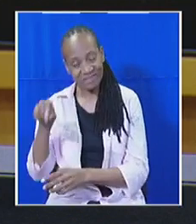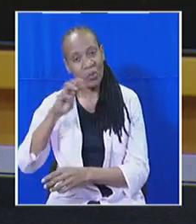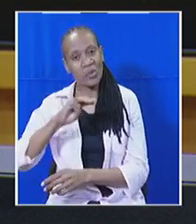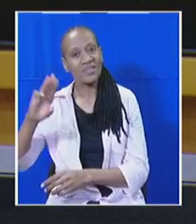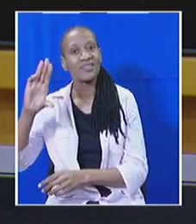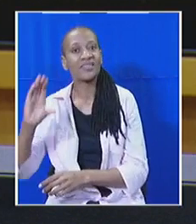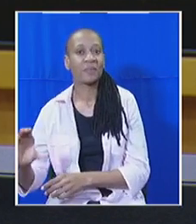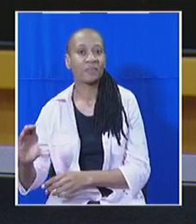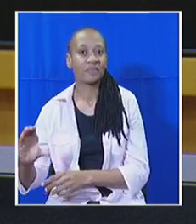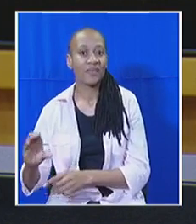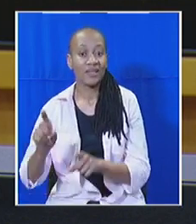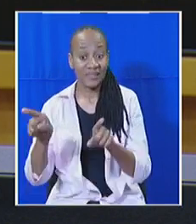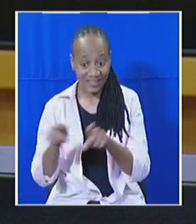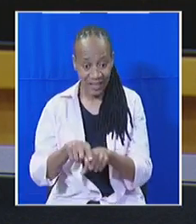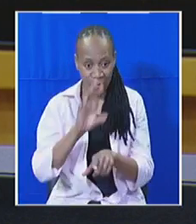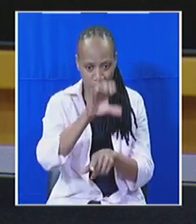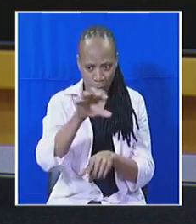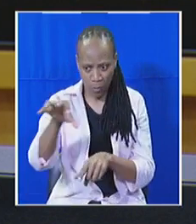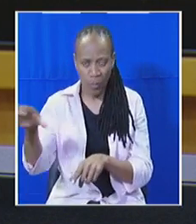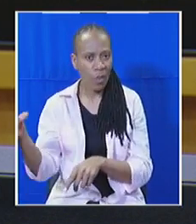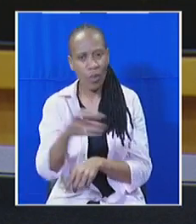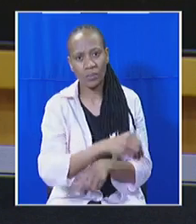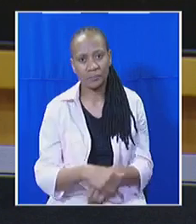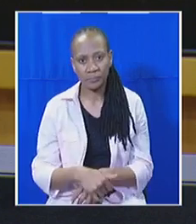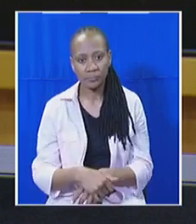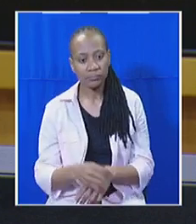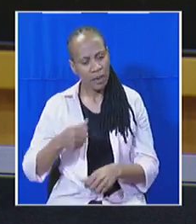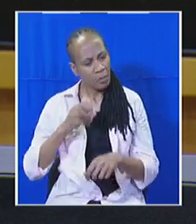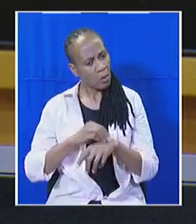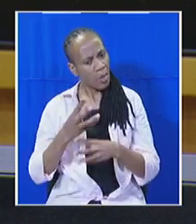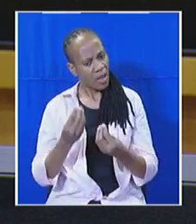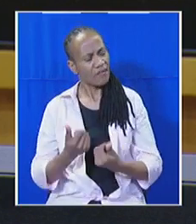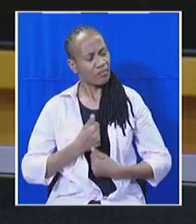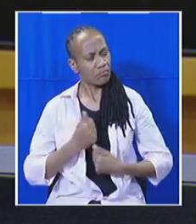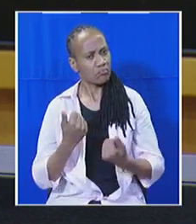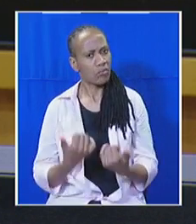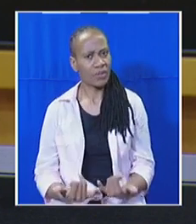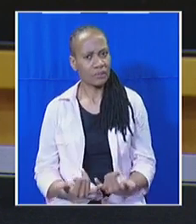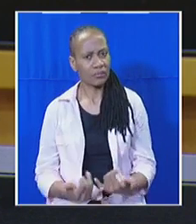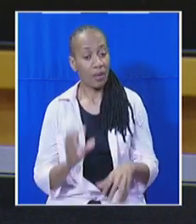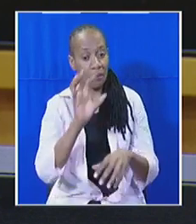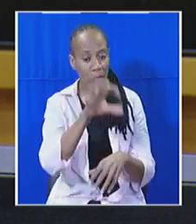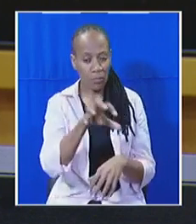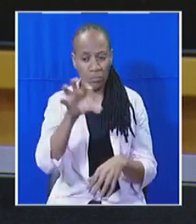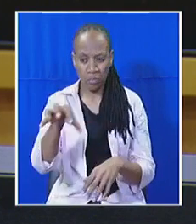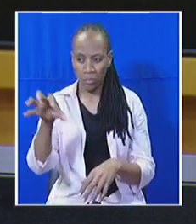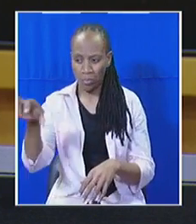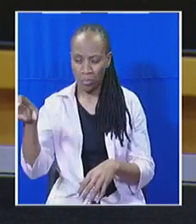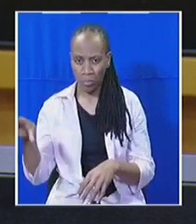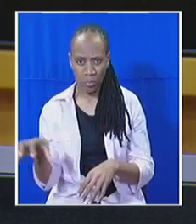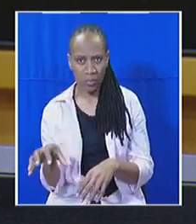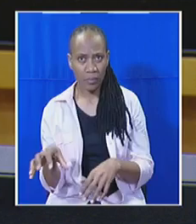the provinces throughout the country. One of the challenges that we're faced with is that provinces, from their